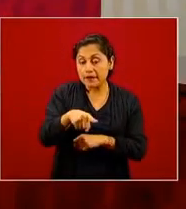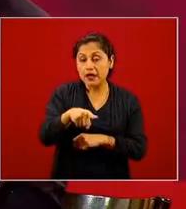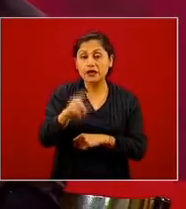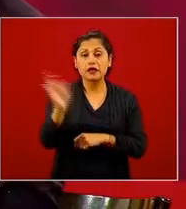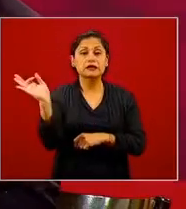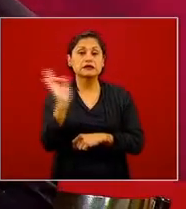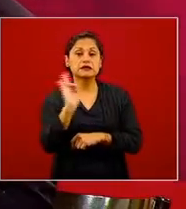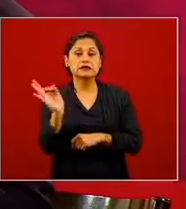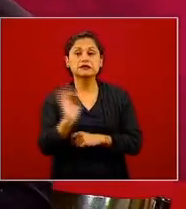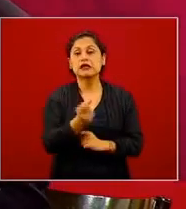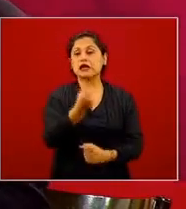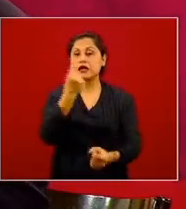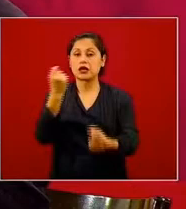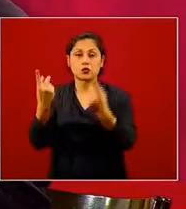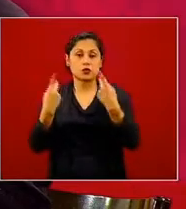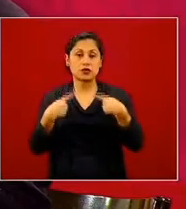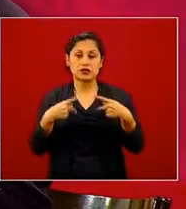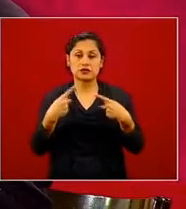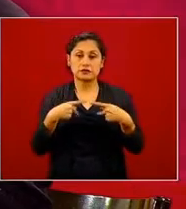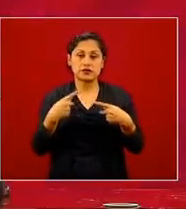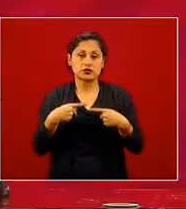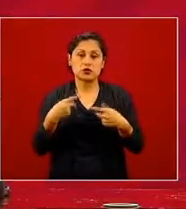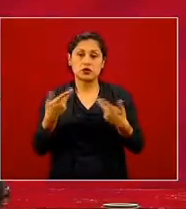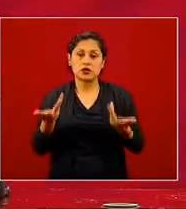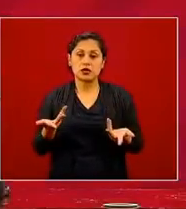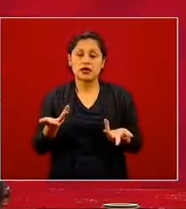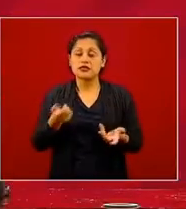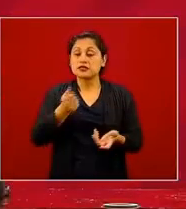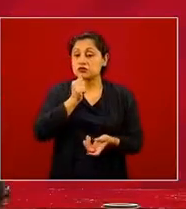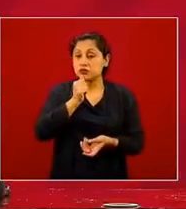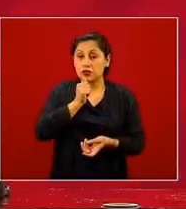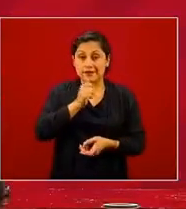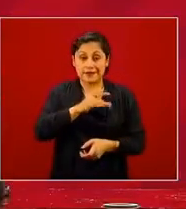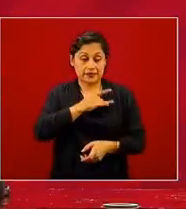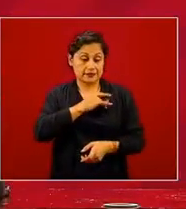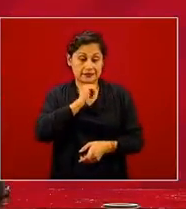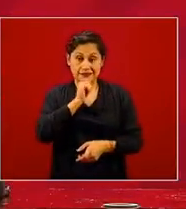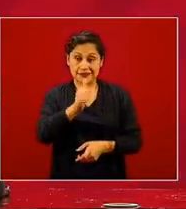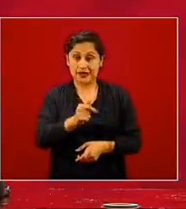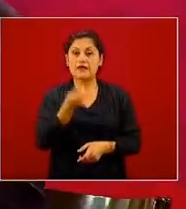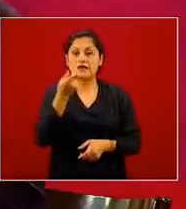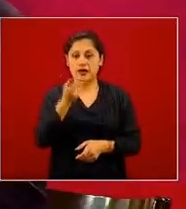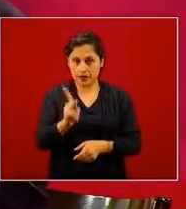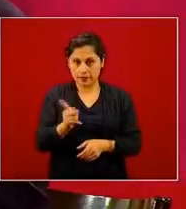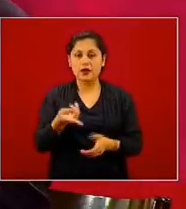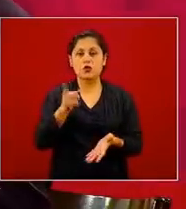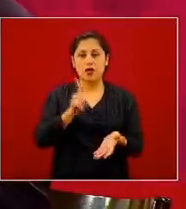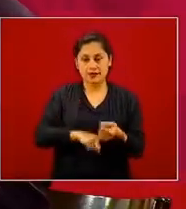of masks to